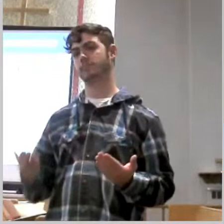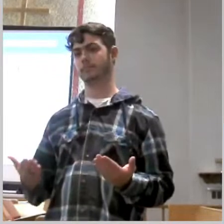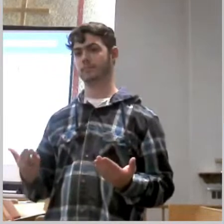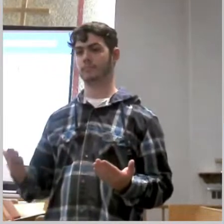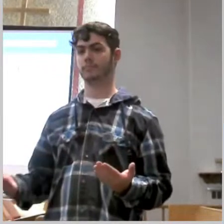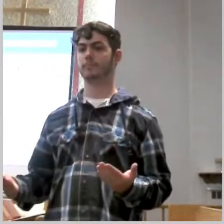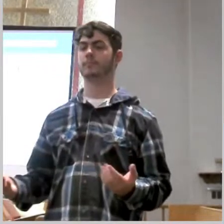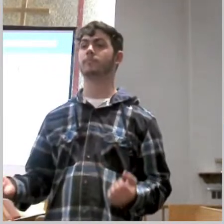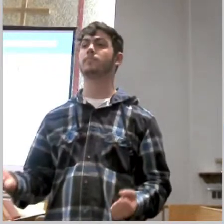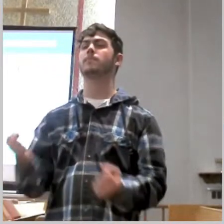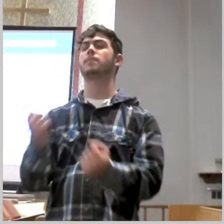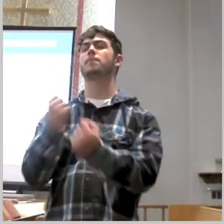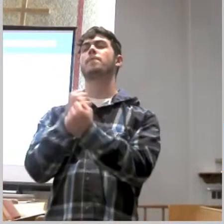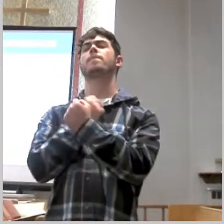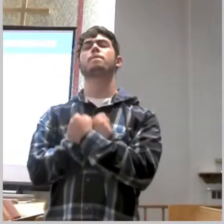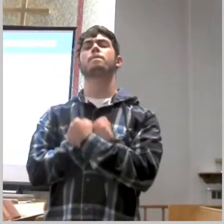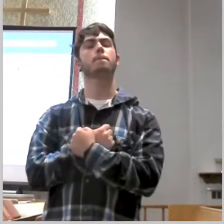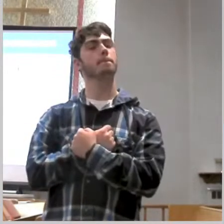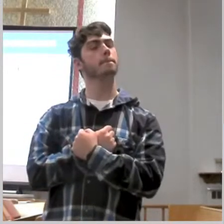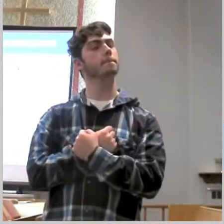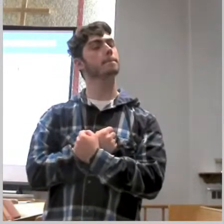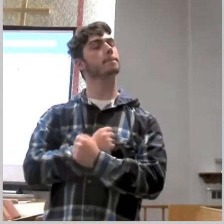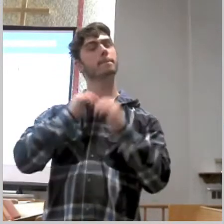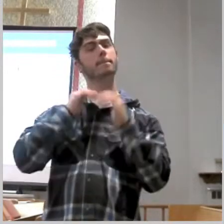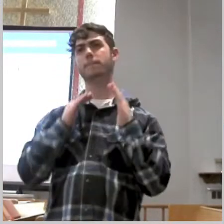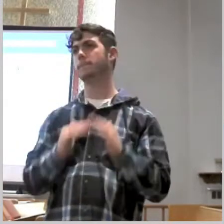all things,